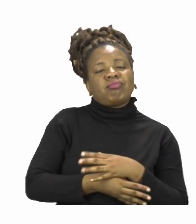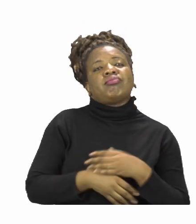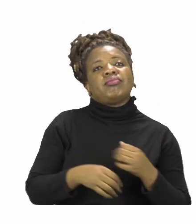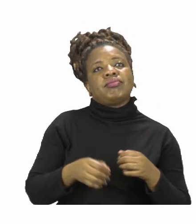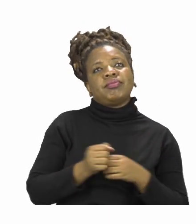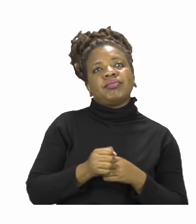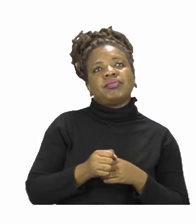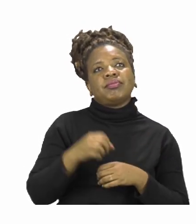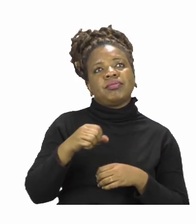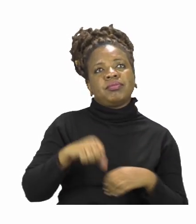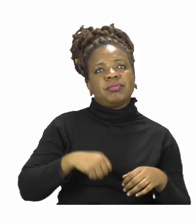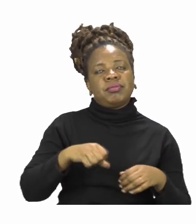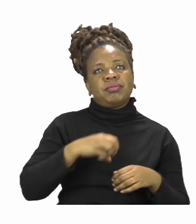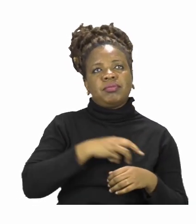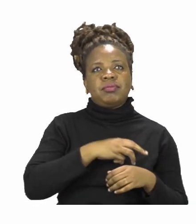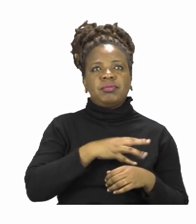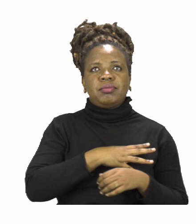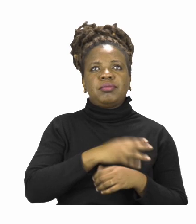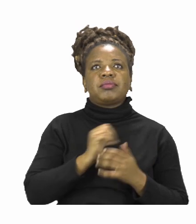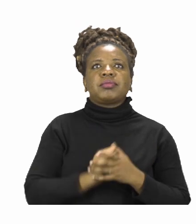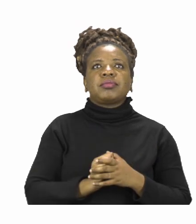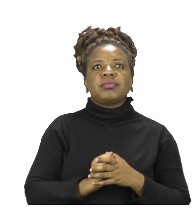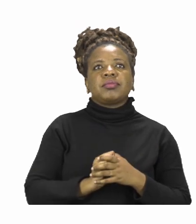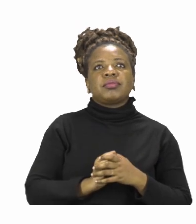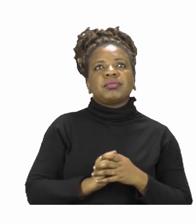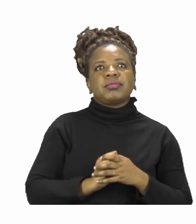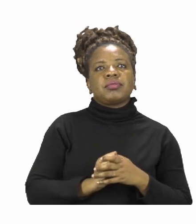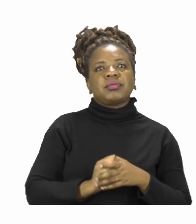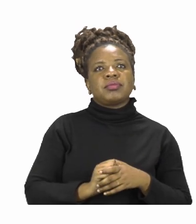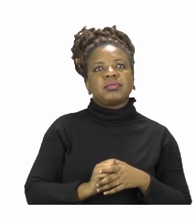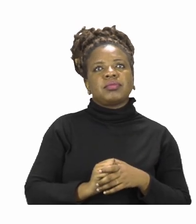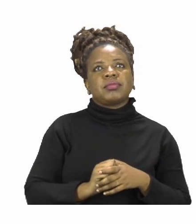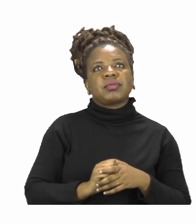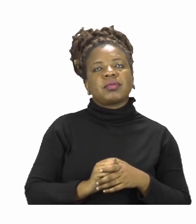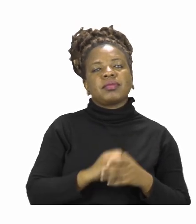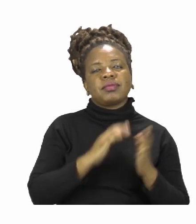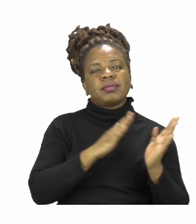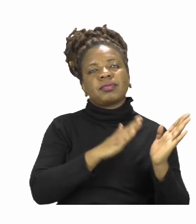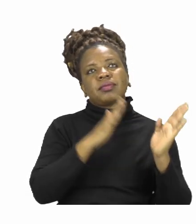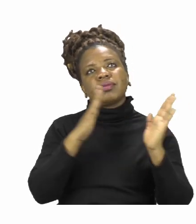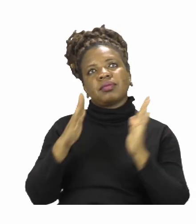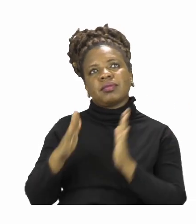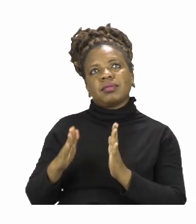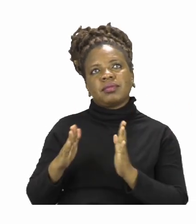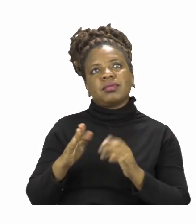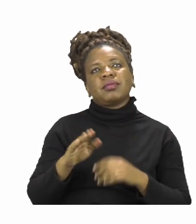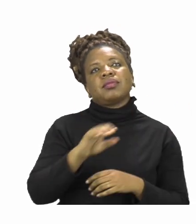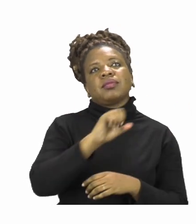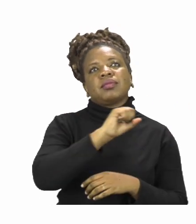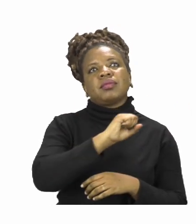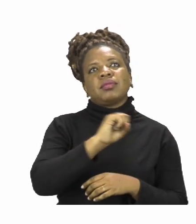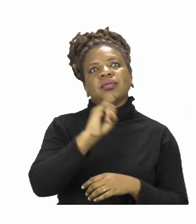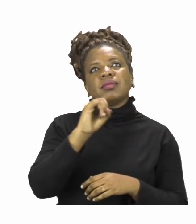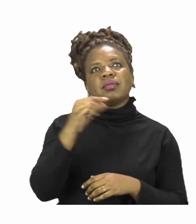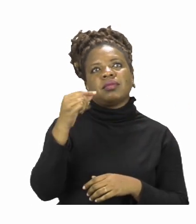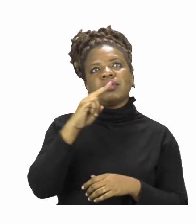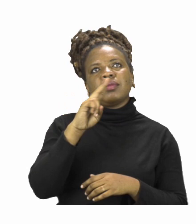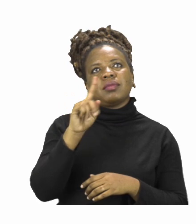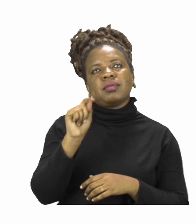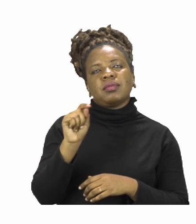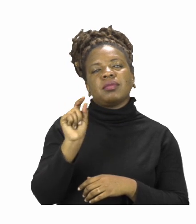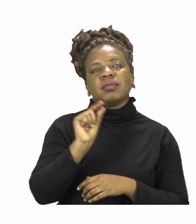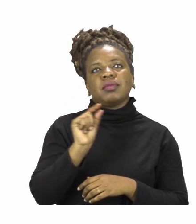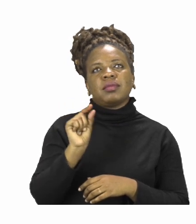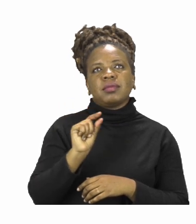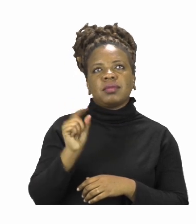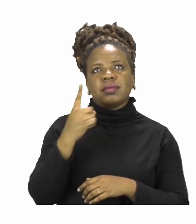used in our passage, we also need to talk about our sight words. These ones are quite simple, so let us read them together.